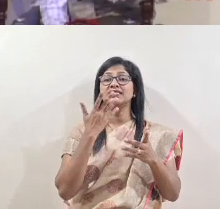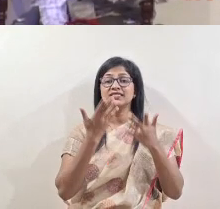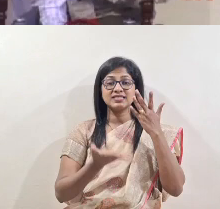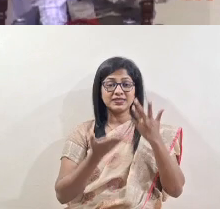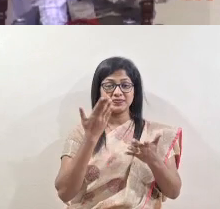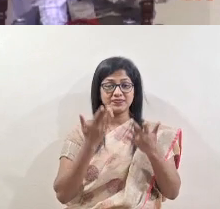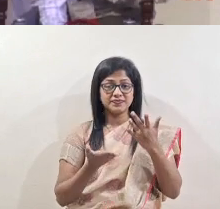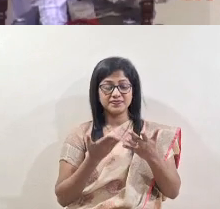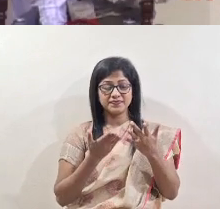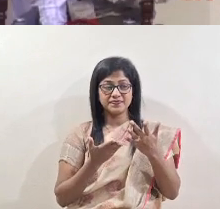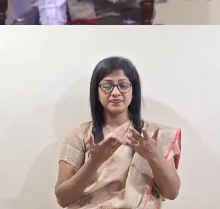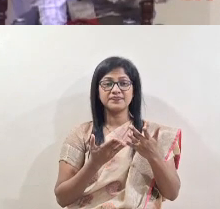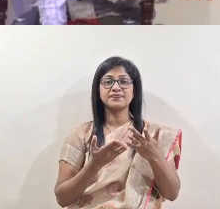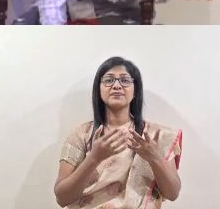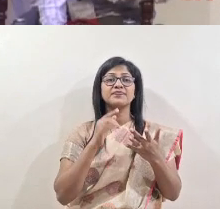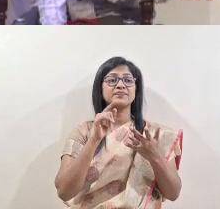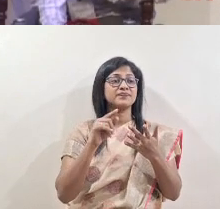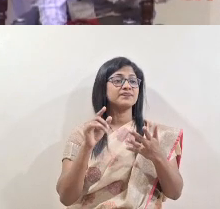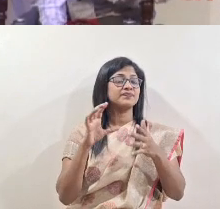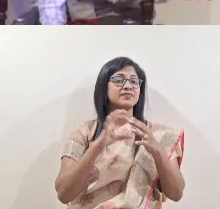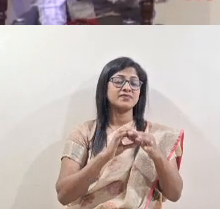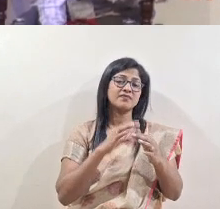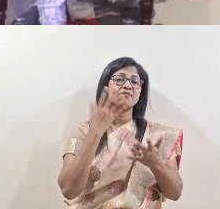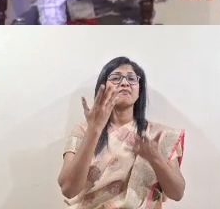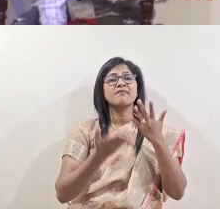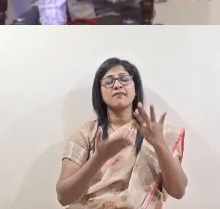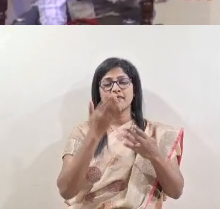sometimes it is because of the